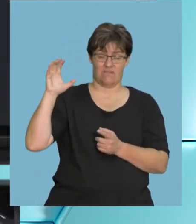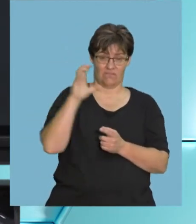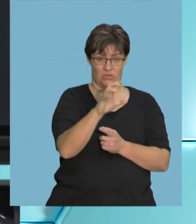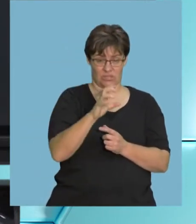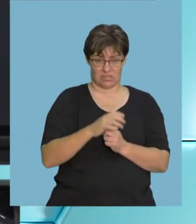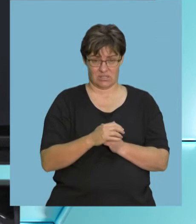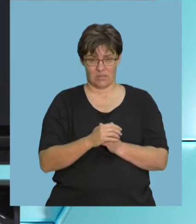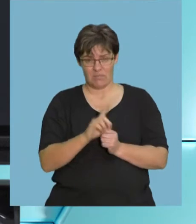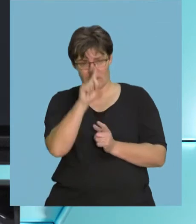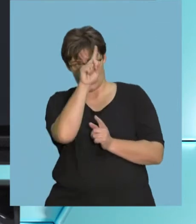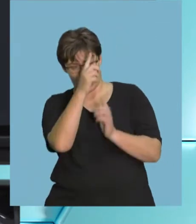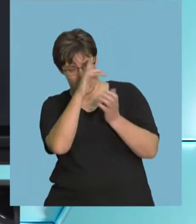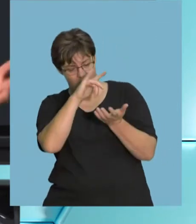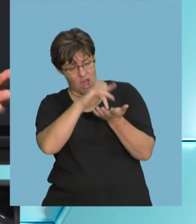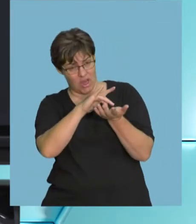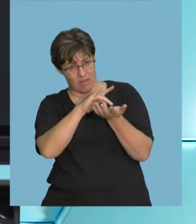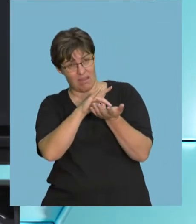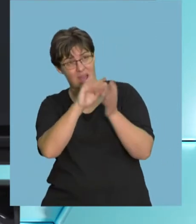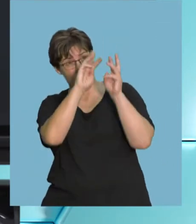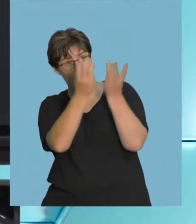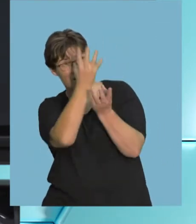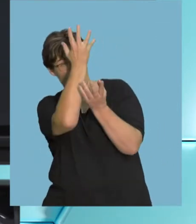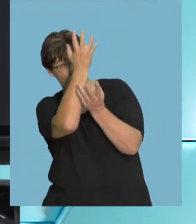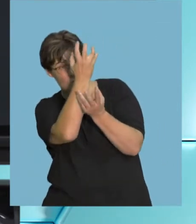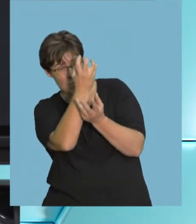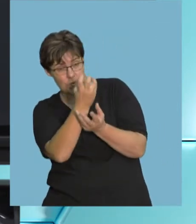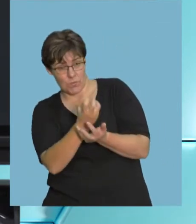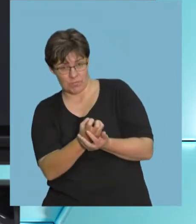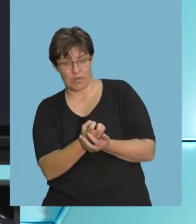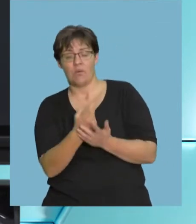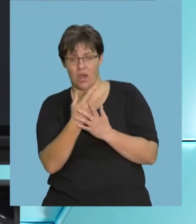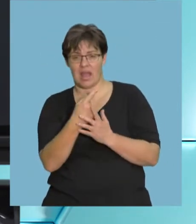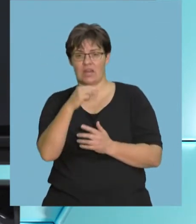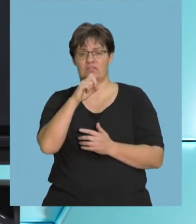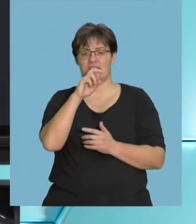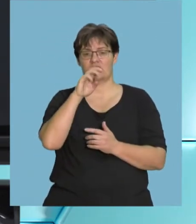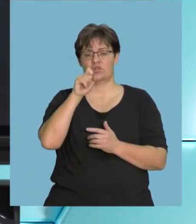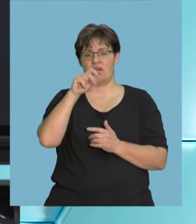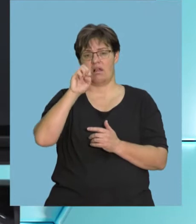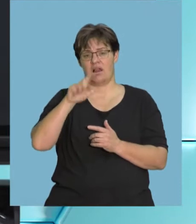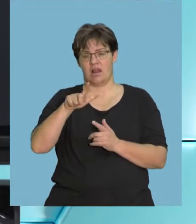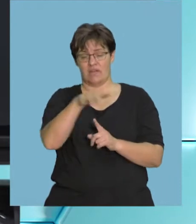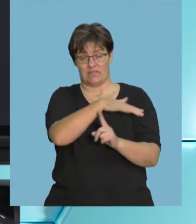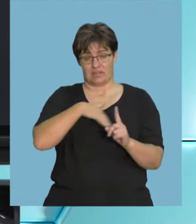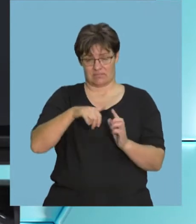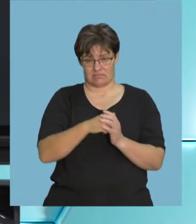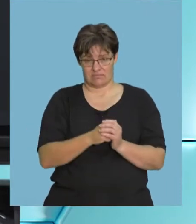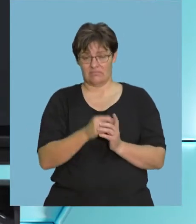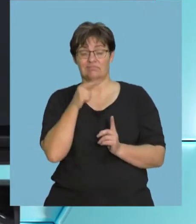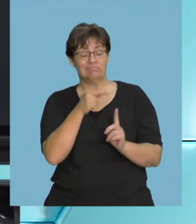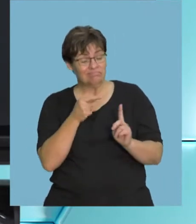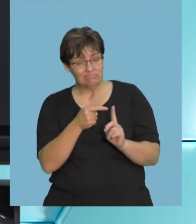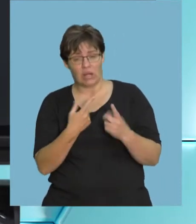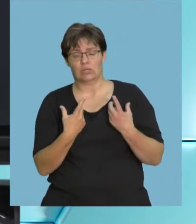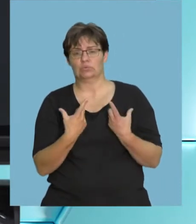actually acts towards the center of the earth. Hence we say the objects are in a gravitational field. So gravity as a phenomenon has